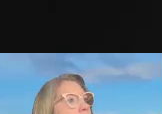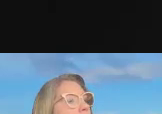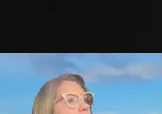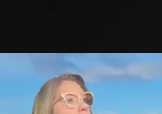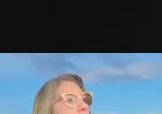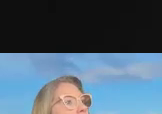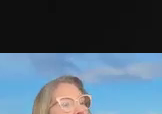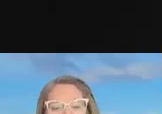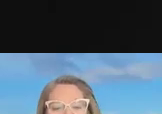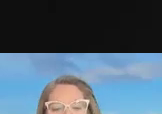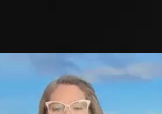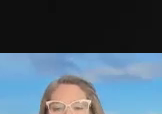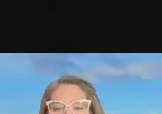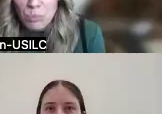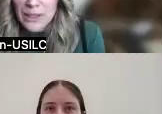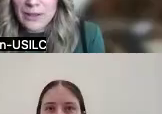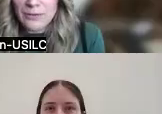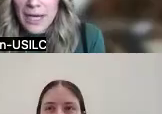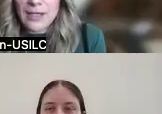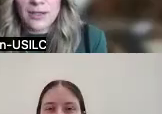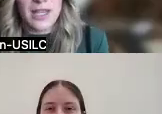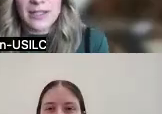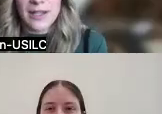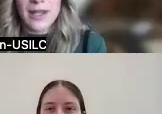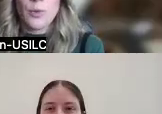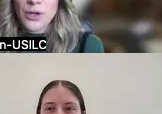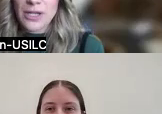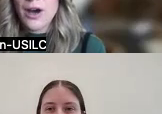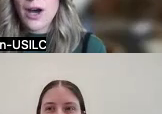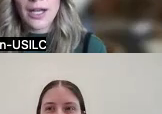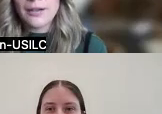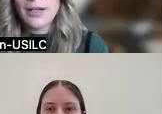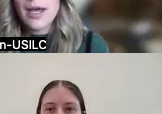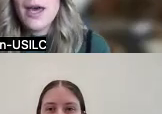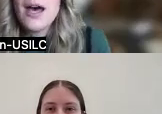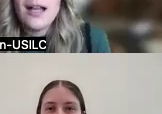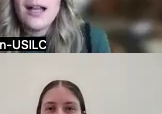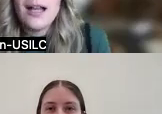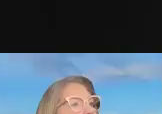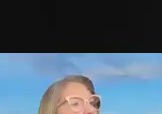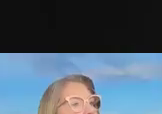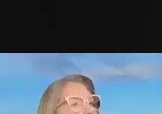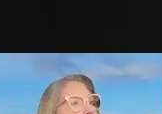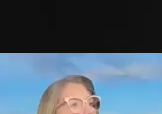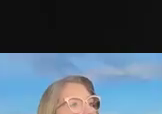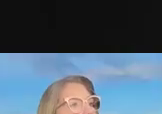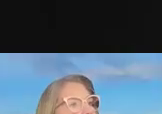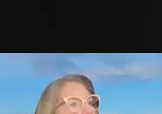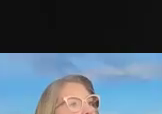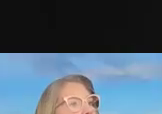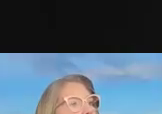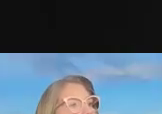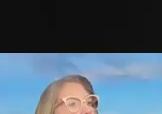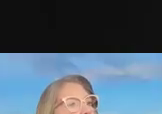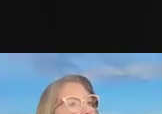and lawmaking, the regulations, the actual bill, right? It's the things that they're working on. A legislator is